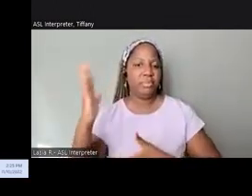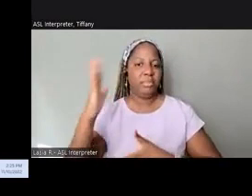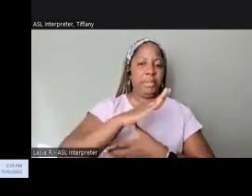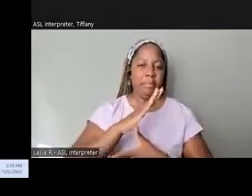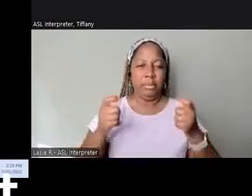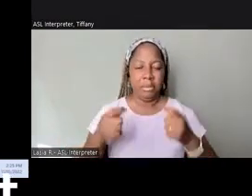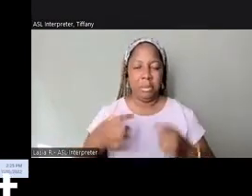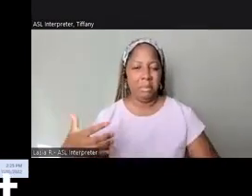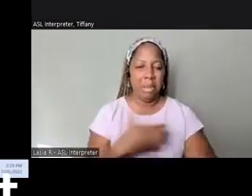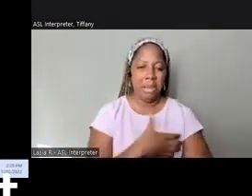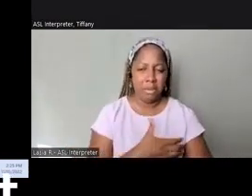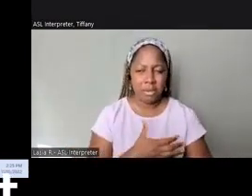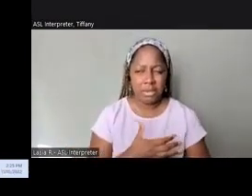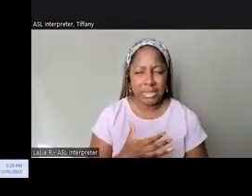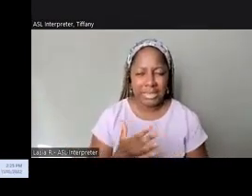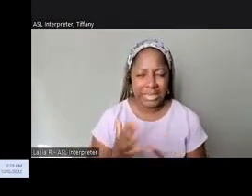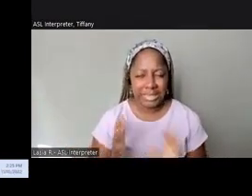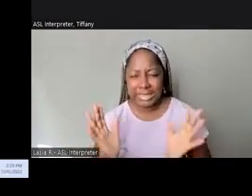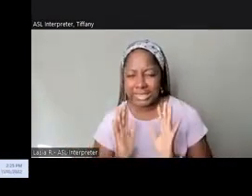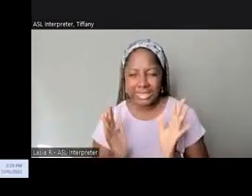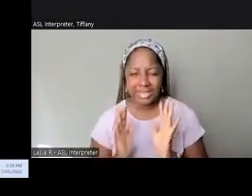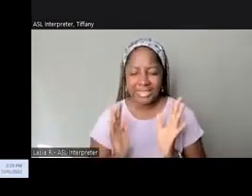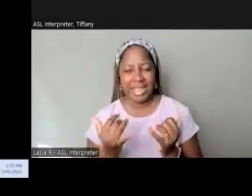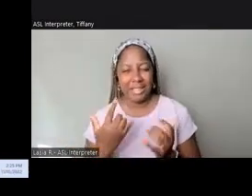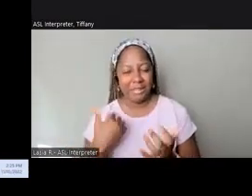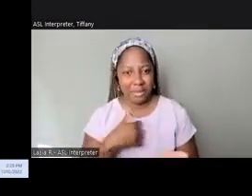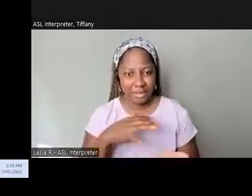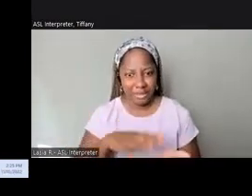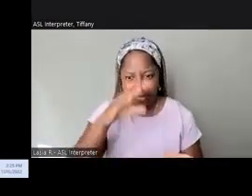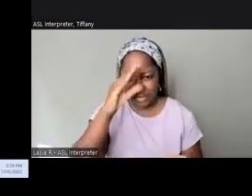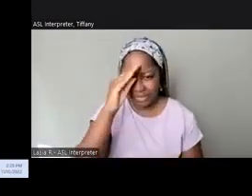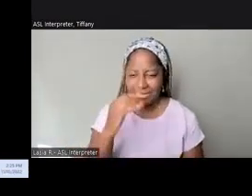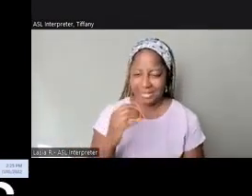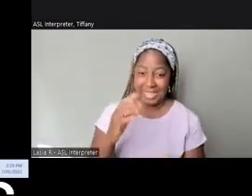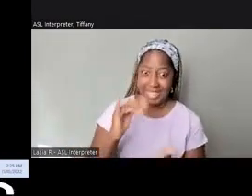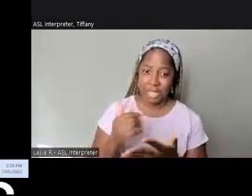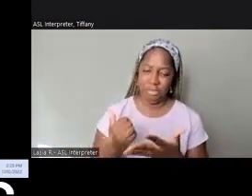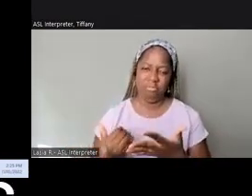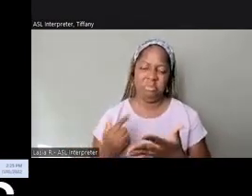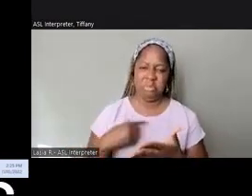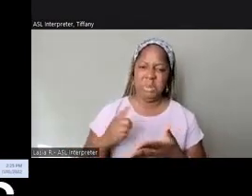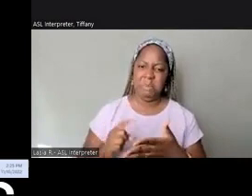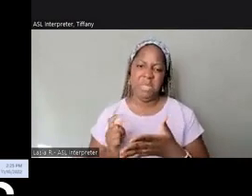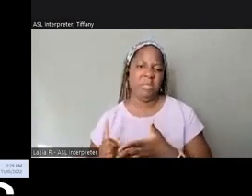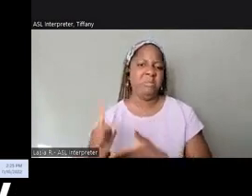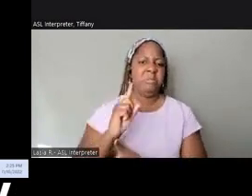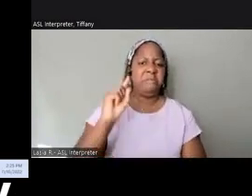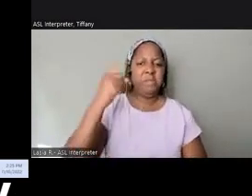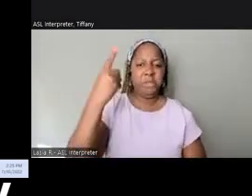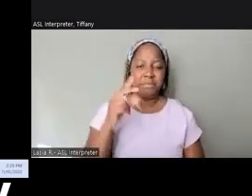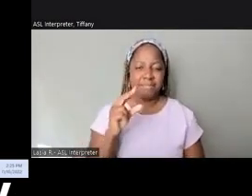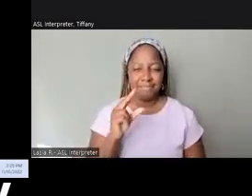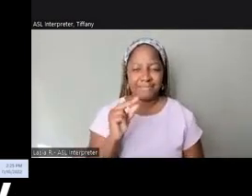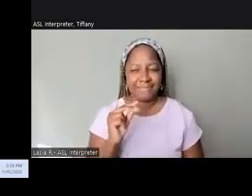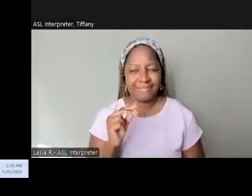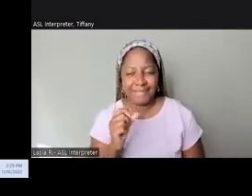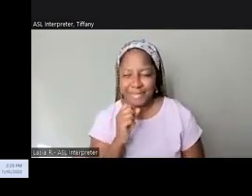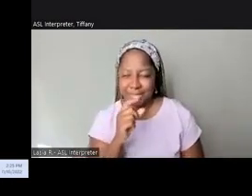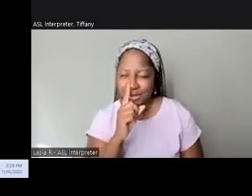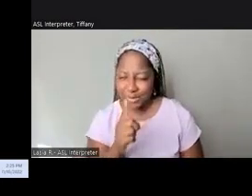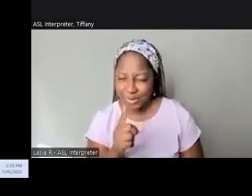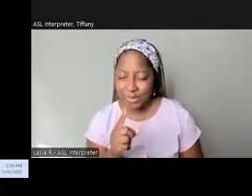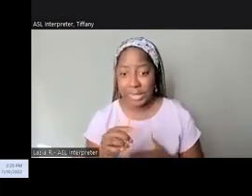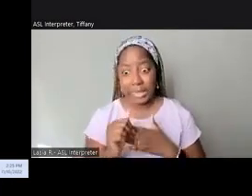it, you're not a leader. And that is, we know that absolutely to not be true, because leadership shows up in a lot of ways. And I think this is a really